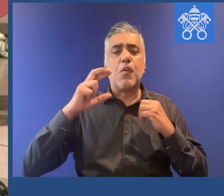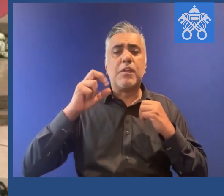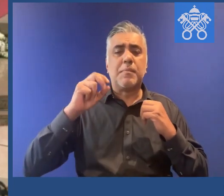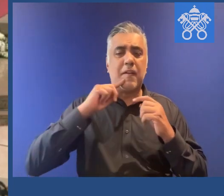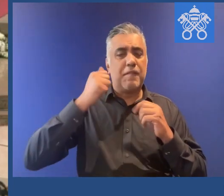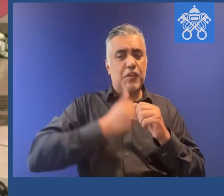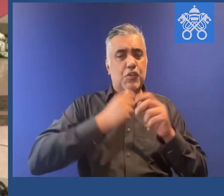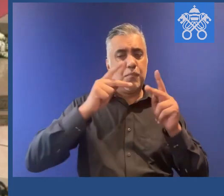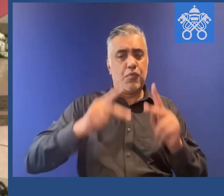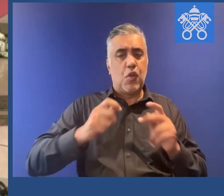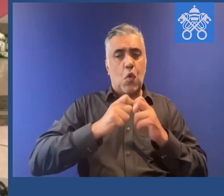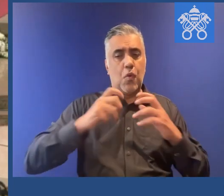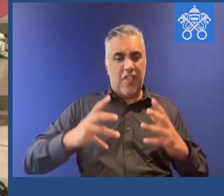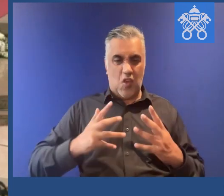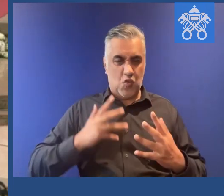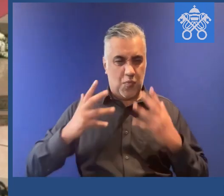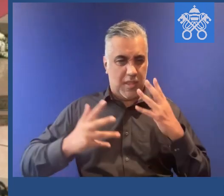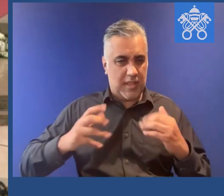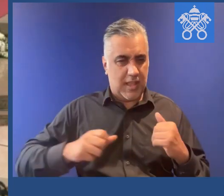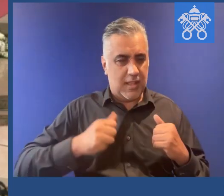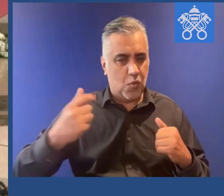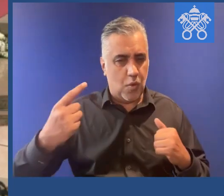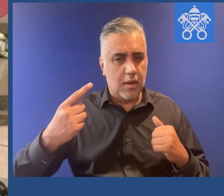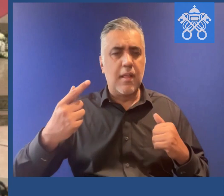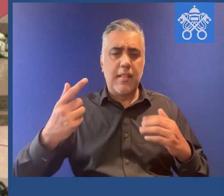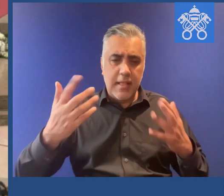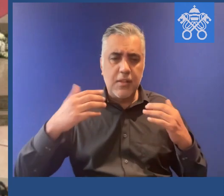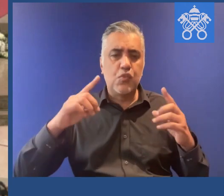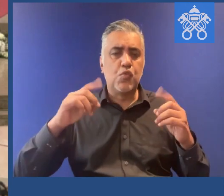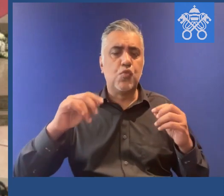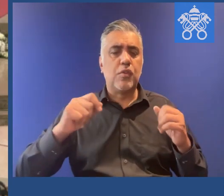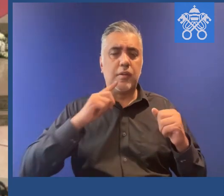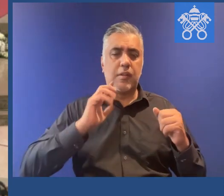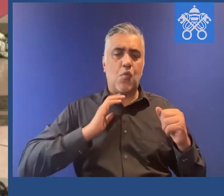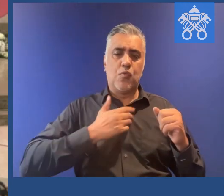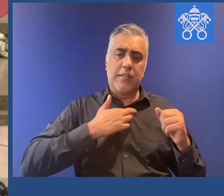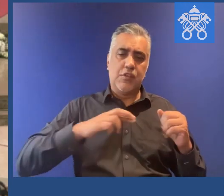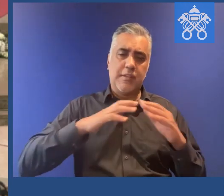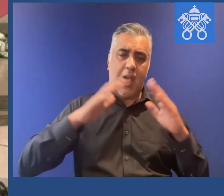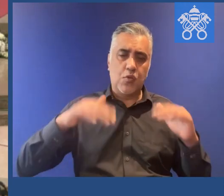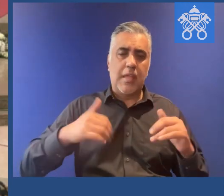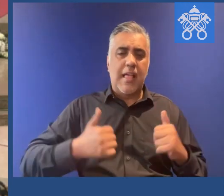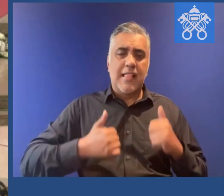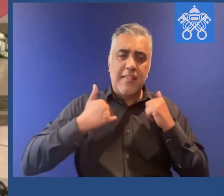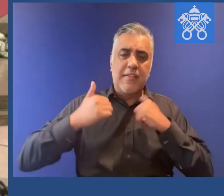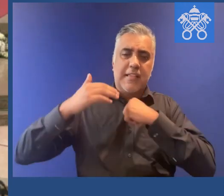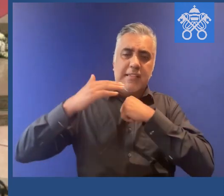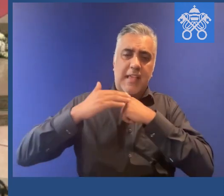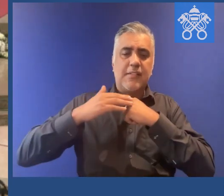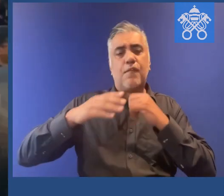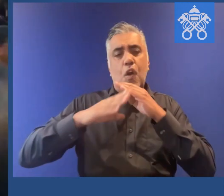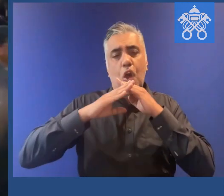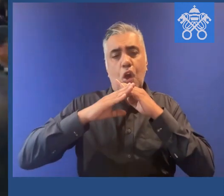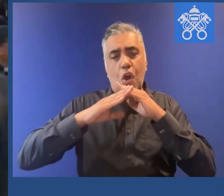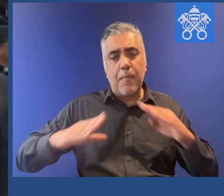each person without humiliating anyone. Let us do so in our religious houses as living signs of